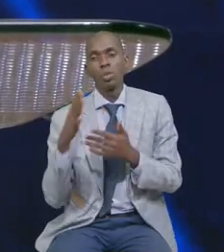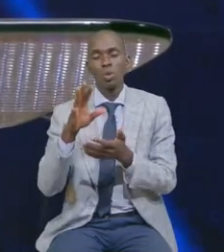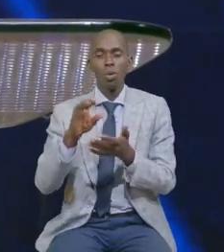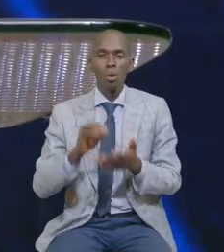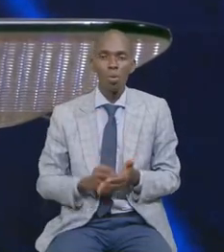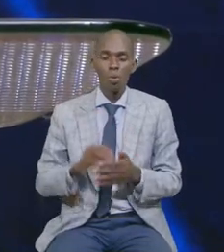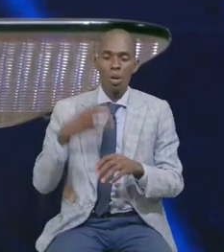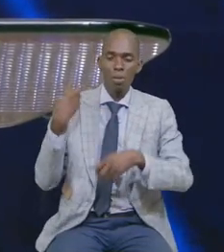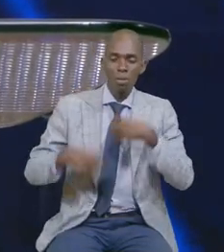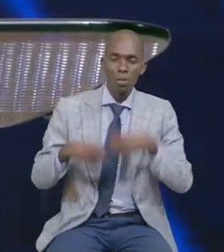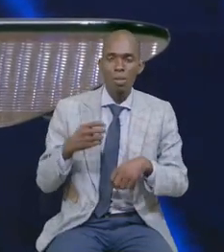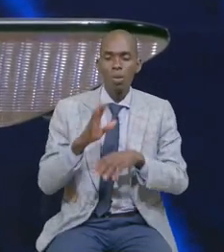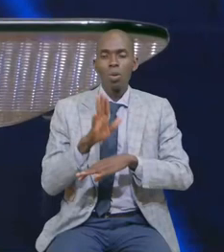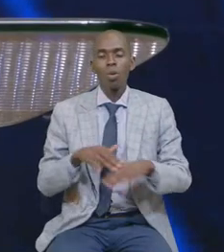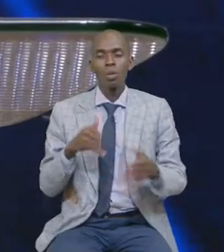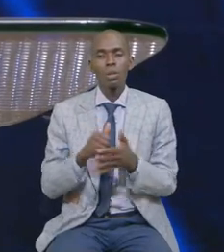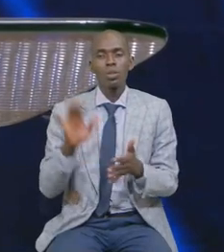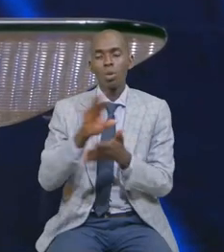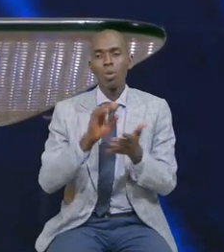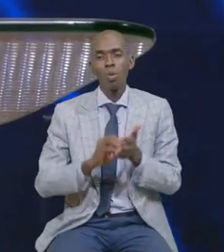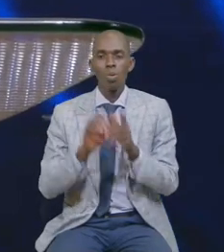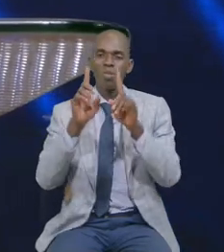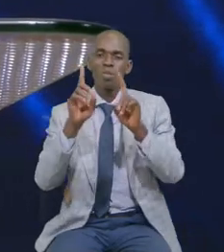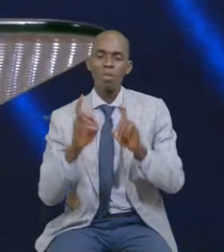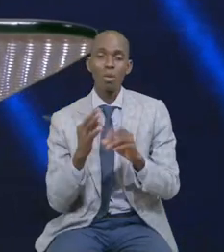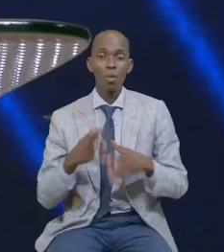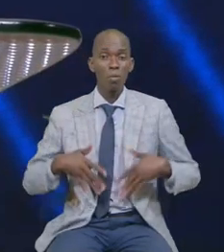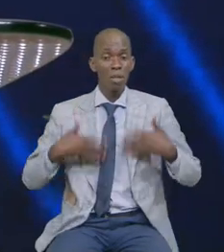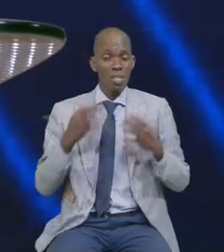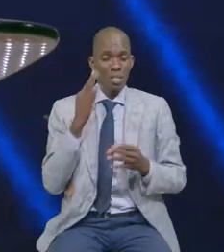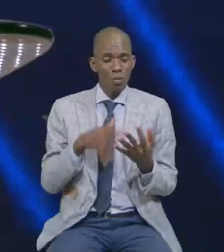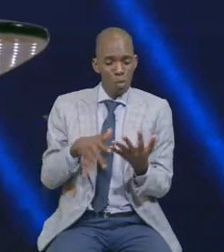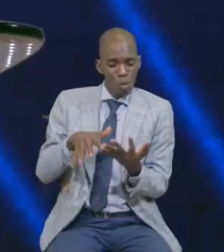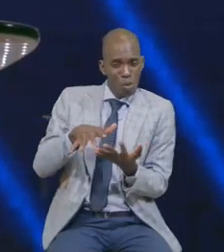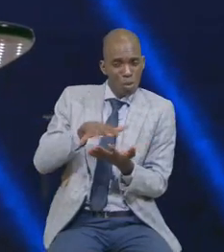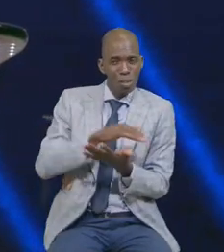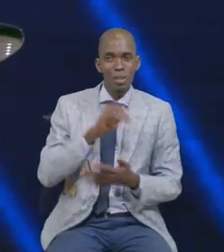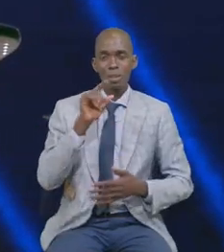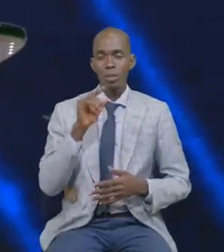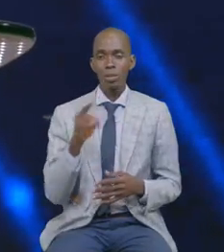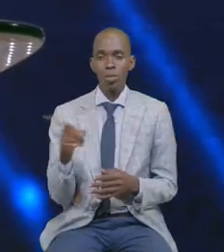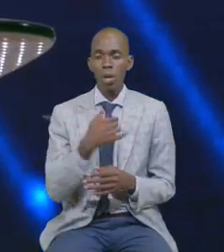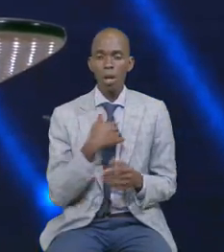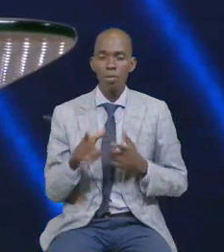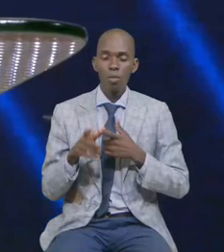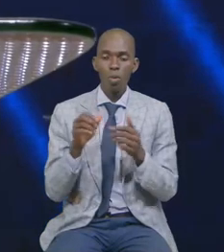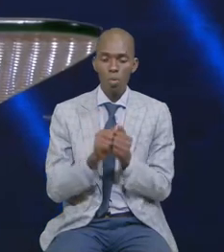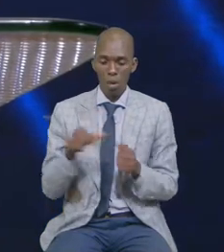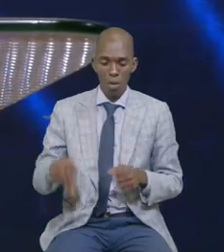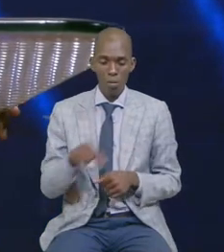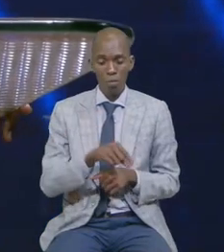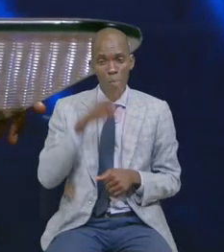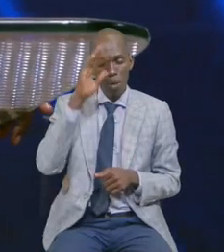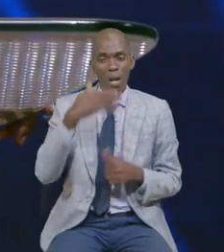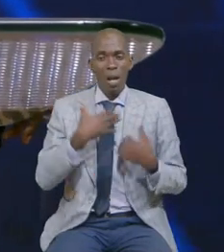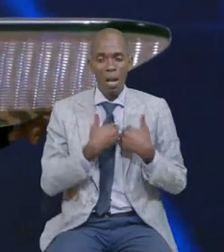that you called in your own trials if all these small things abroad or footman and they and